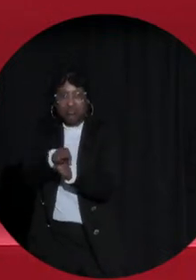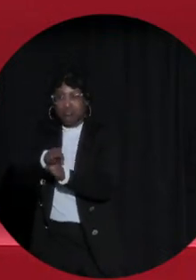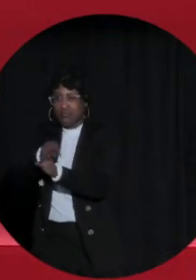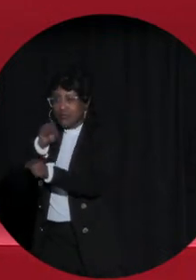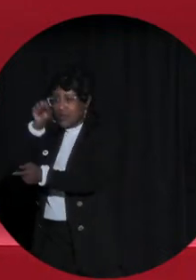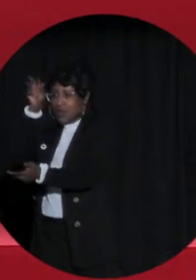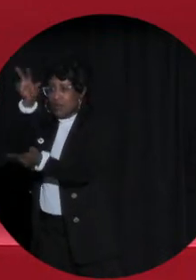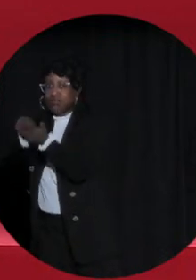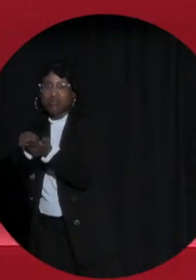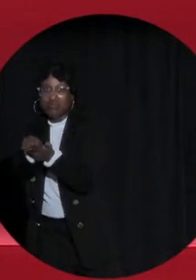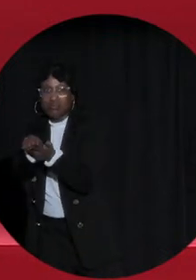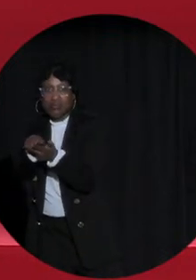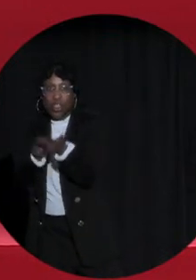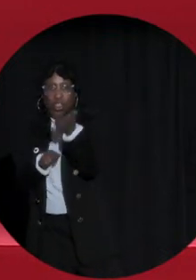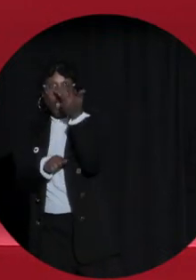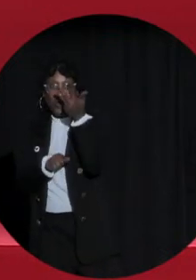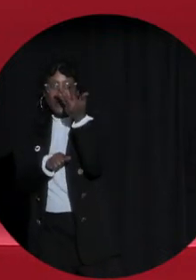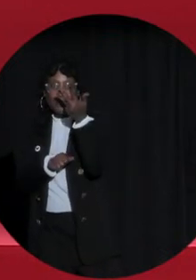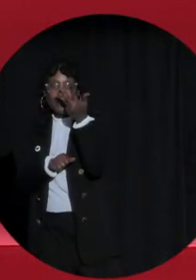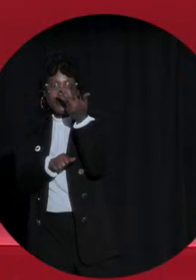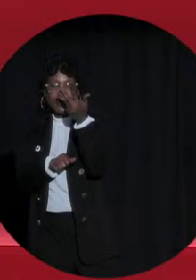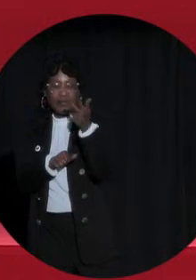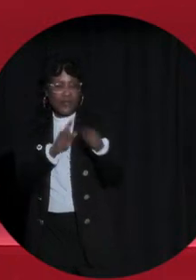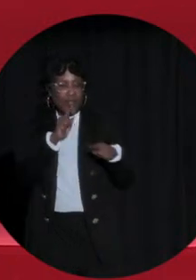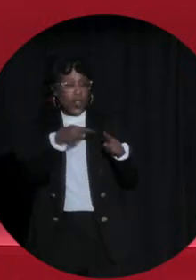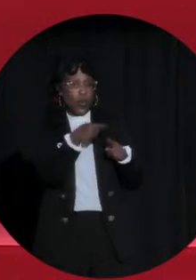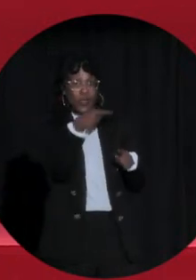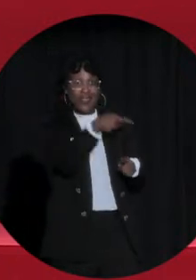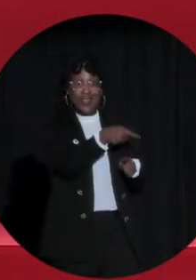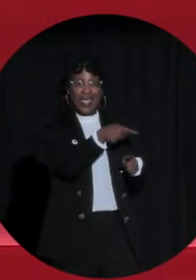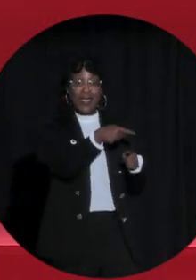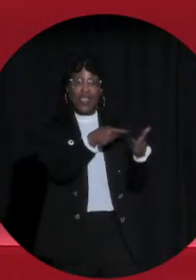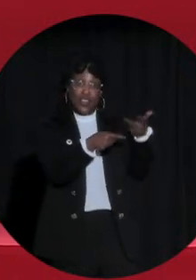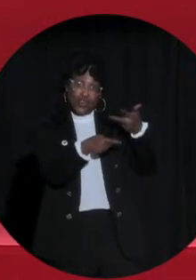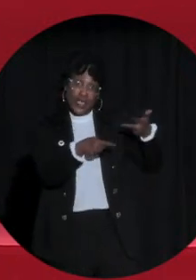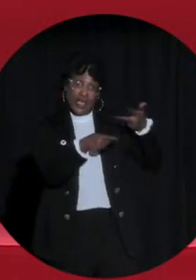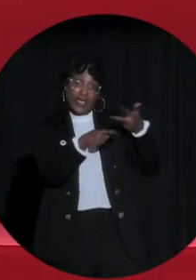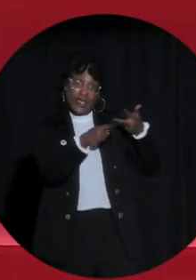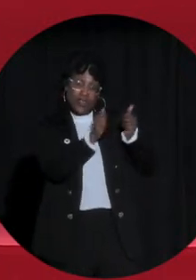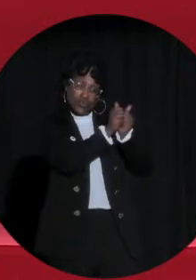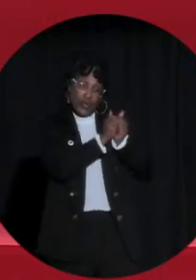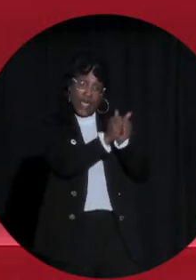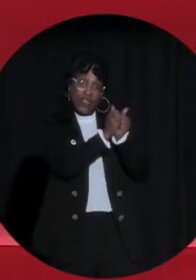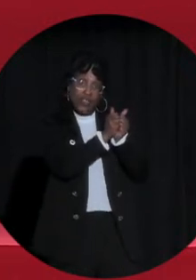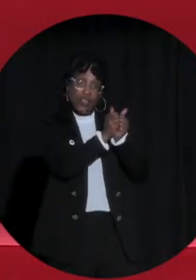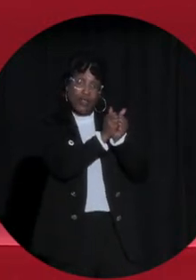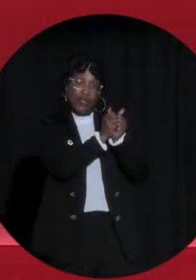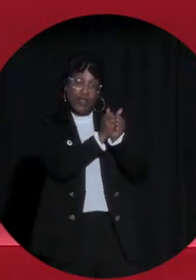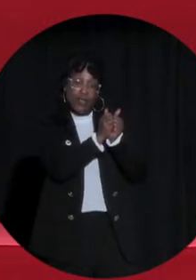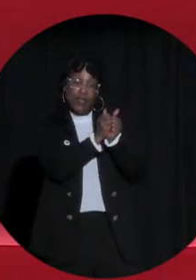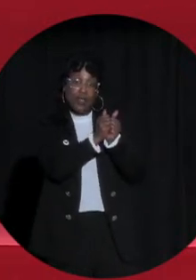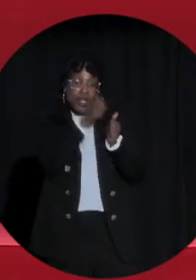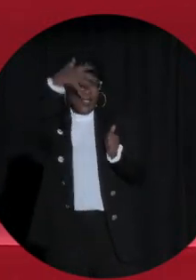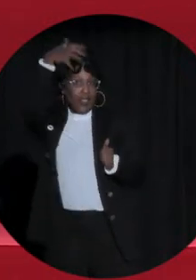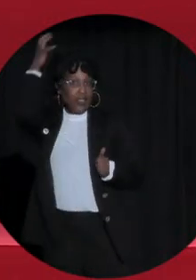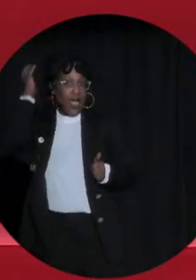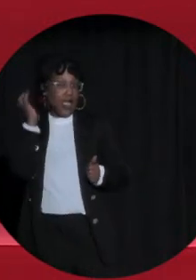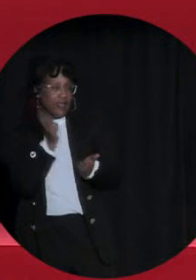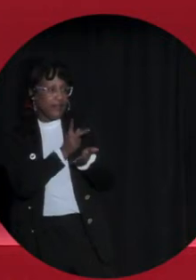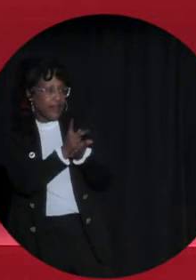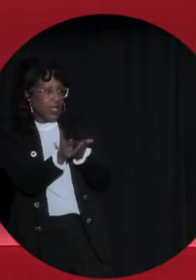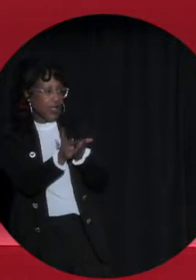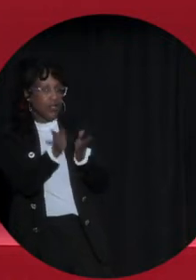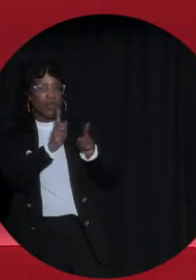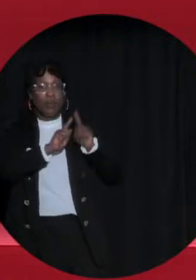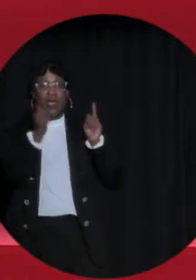third. When they stuck together, the water buck prospered. But when trouble came and they were divided,